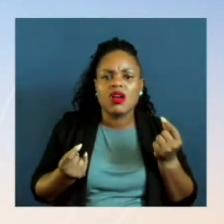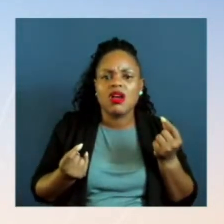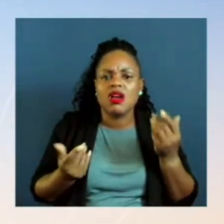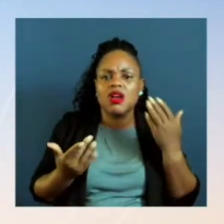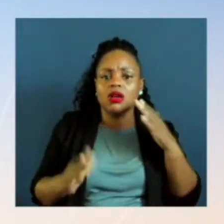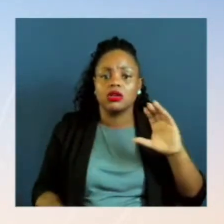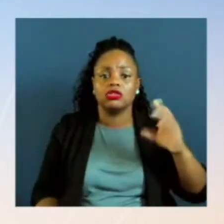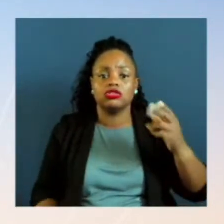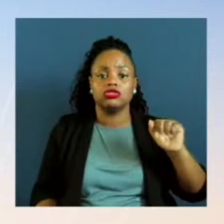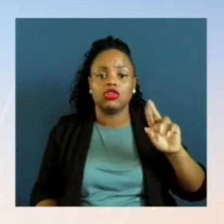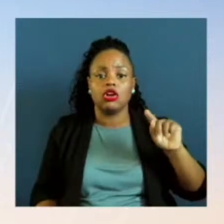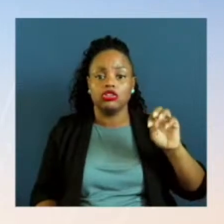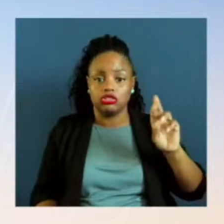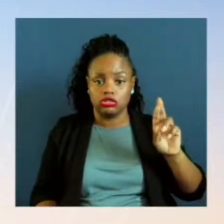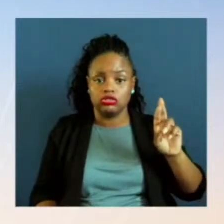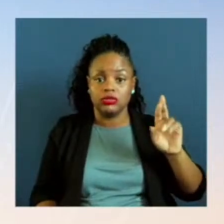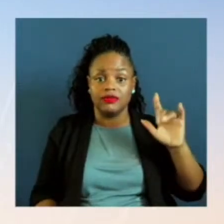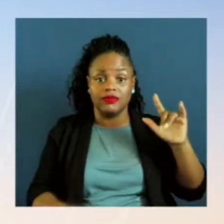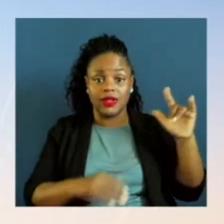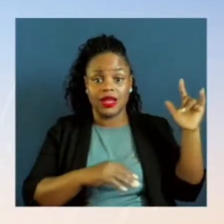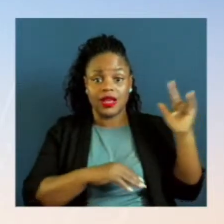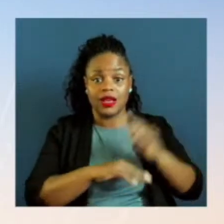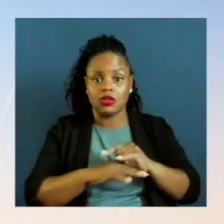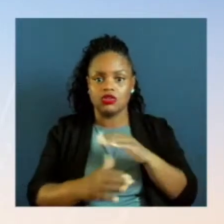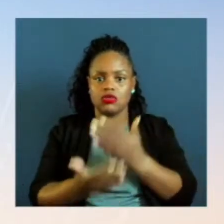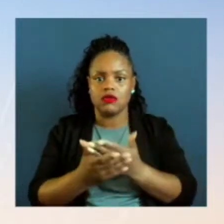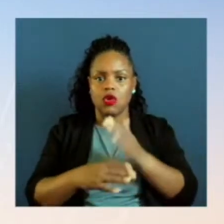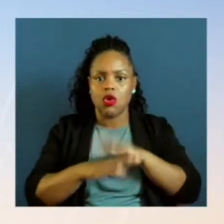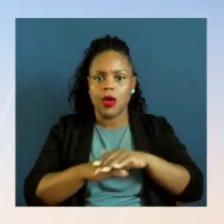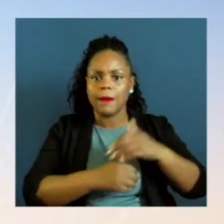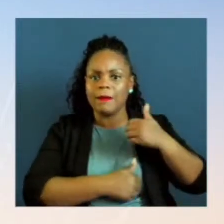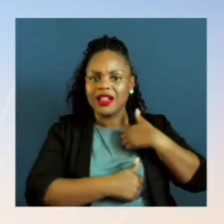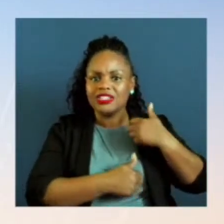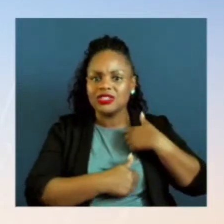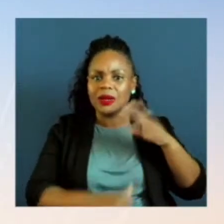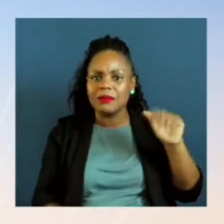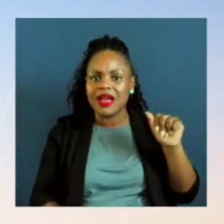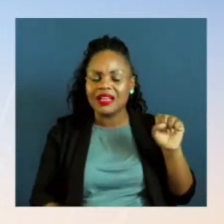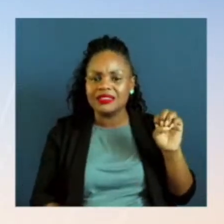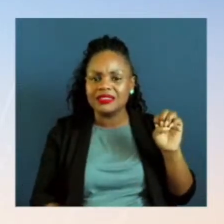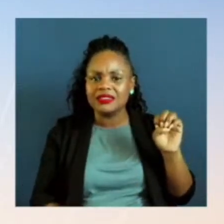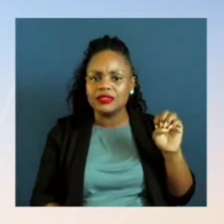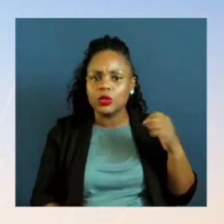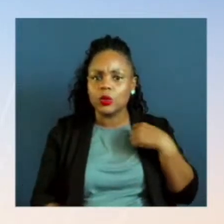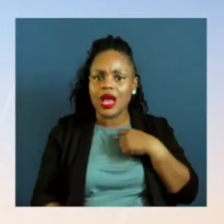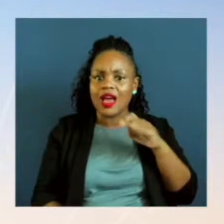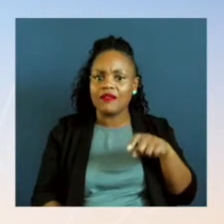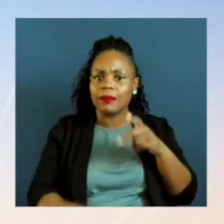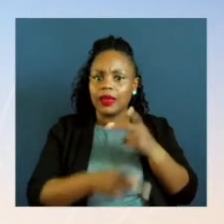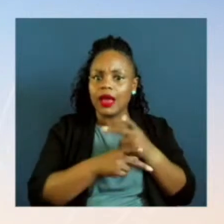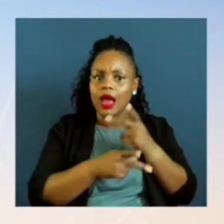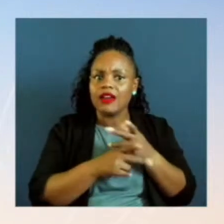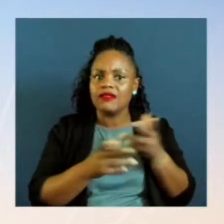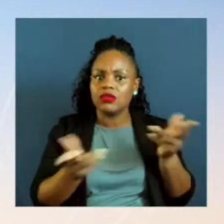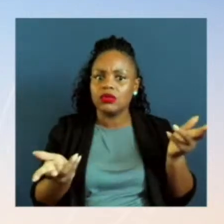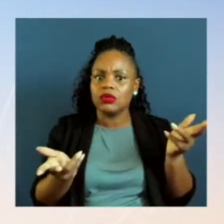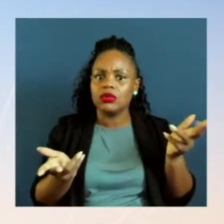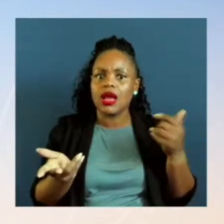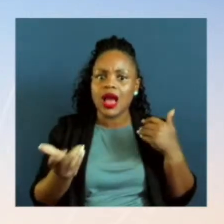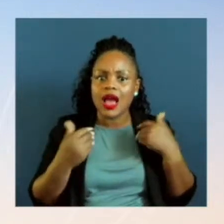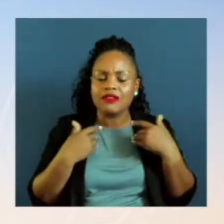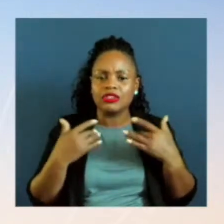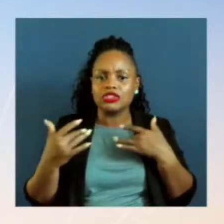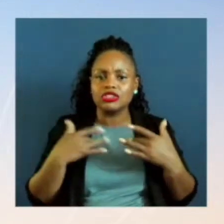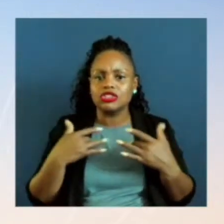military bases, and we have to be very careful, and I think it's understandable we have concern about flights where we don't have that level